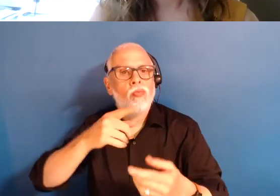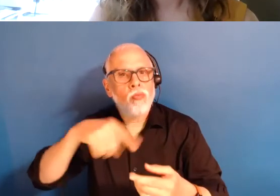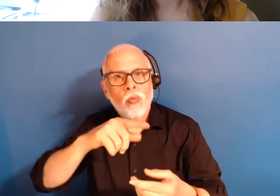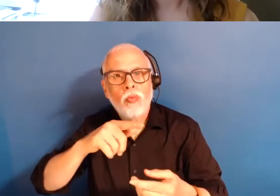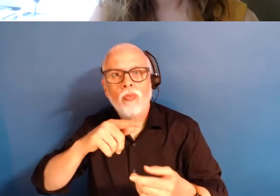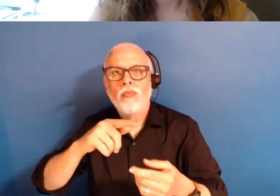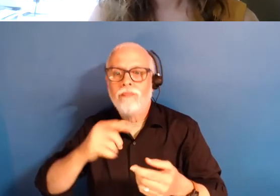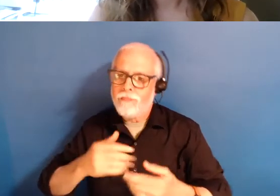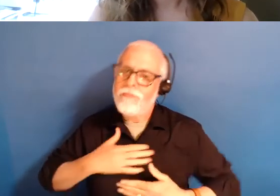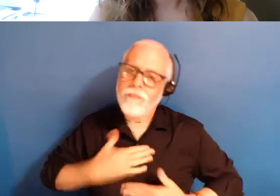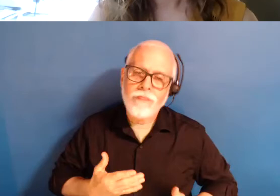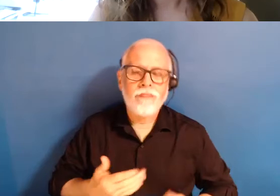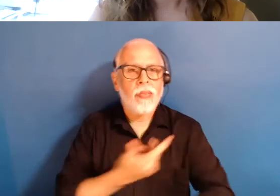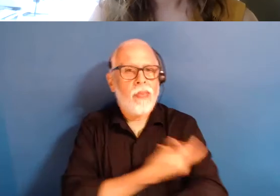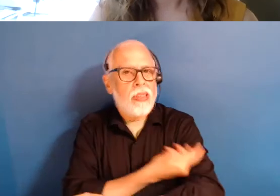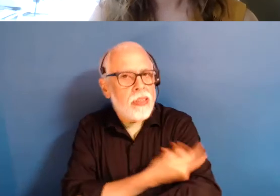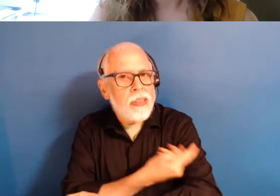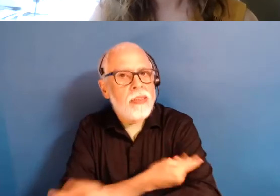have stepped up to get your vaccines.